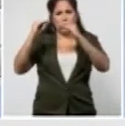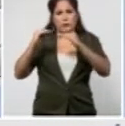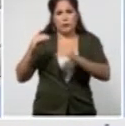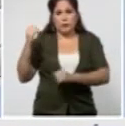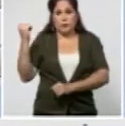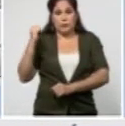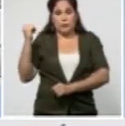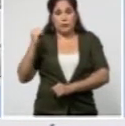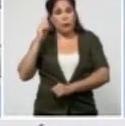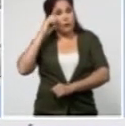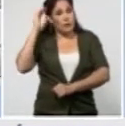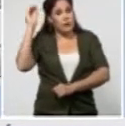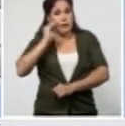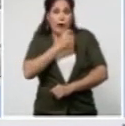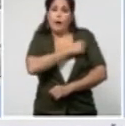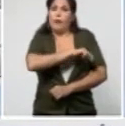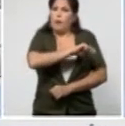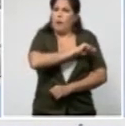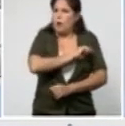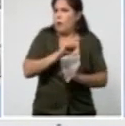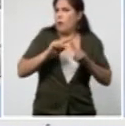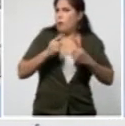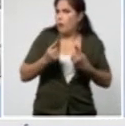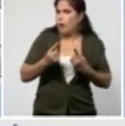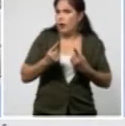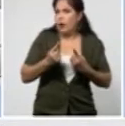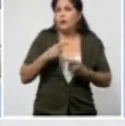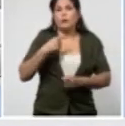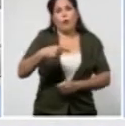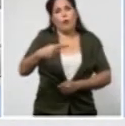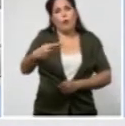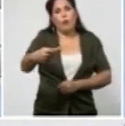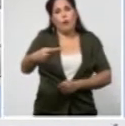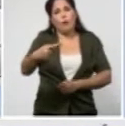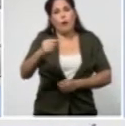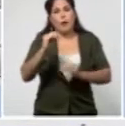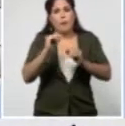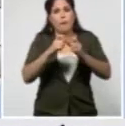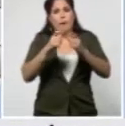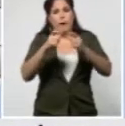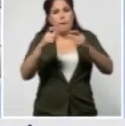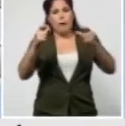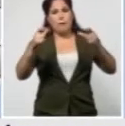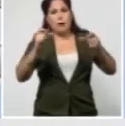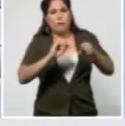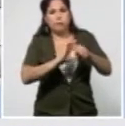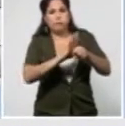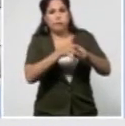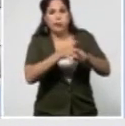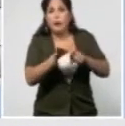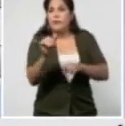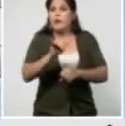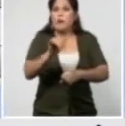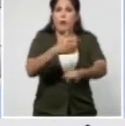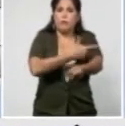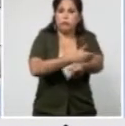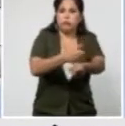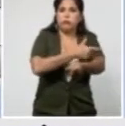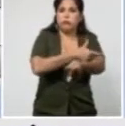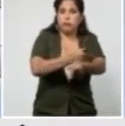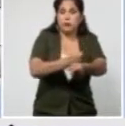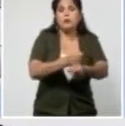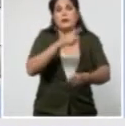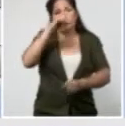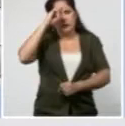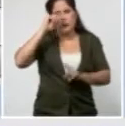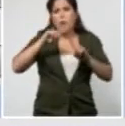I think it is fair to acknowledge the work of the laboratories. The population see how the number of samples studied